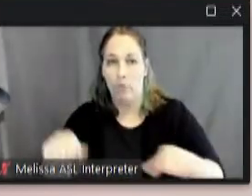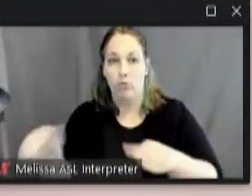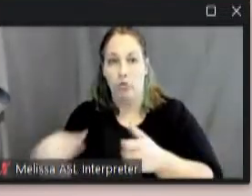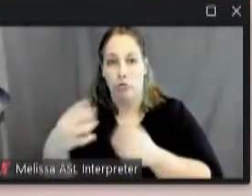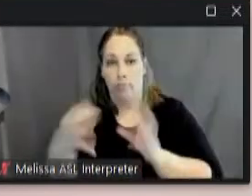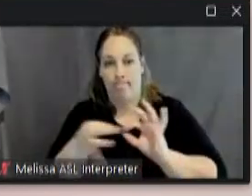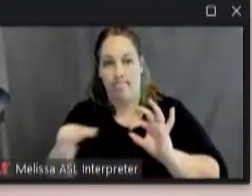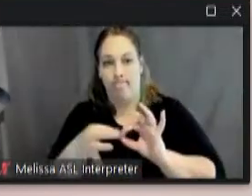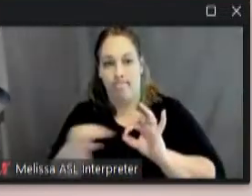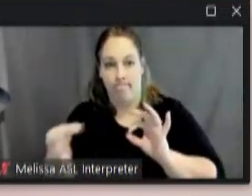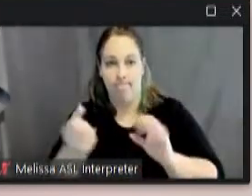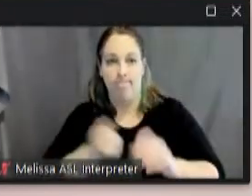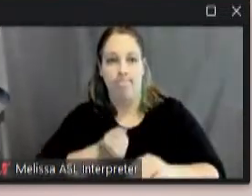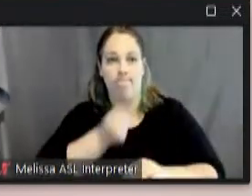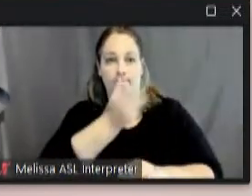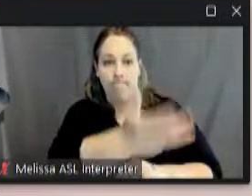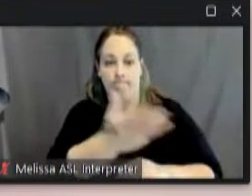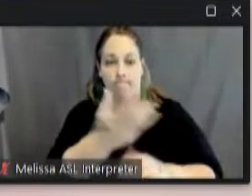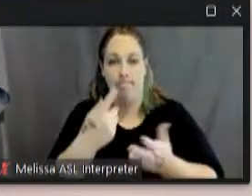important,